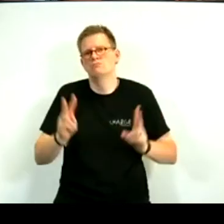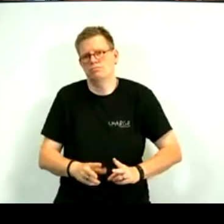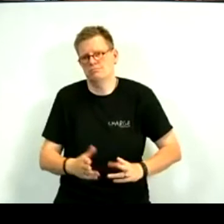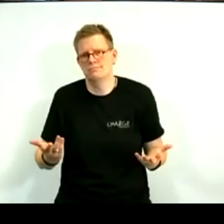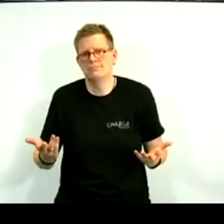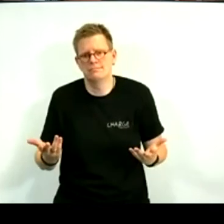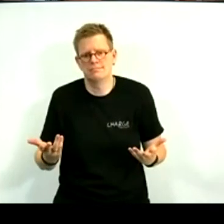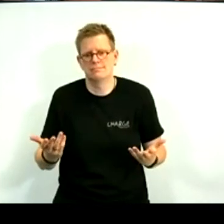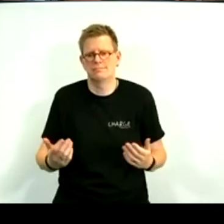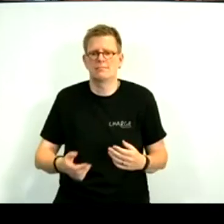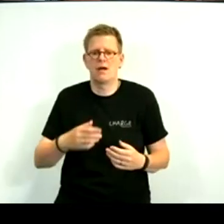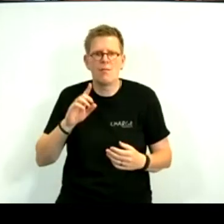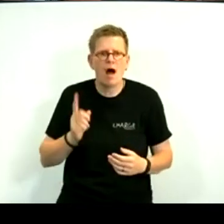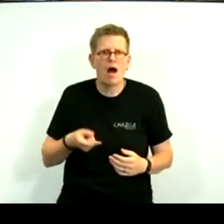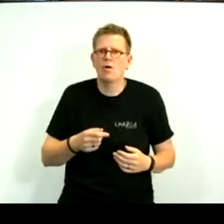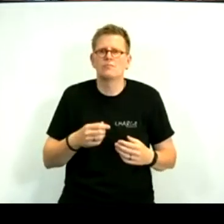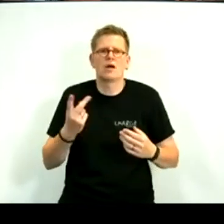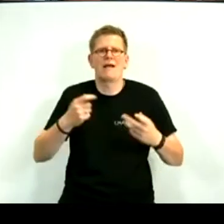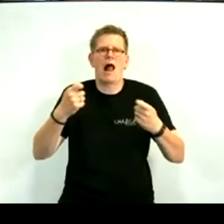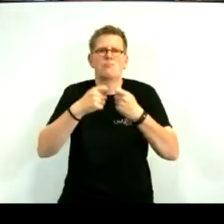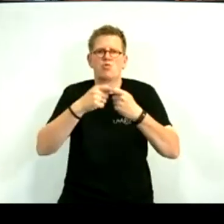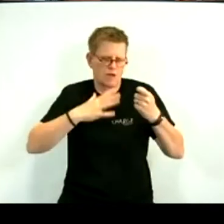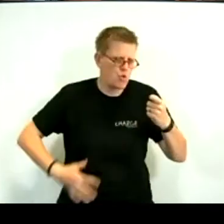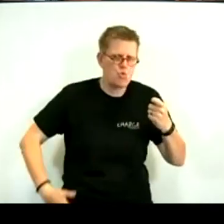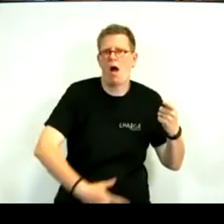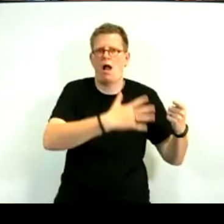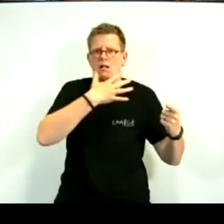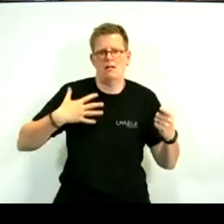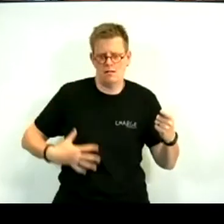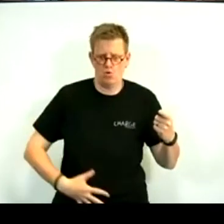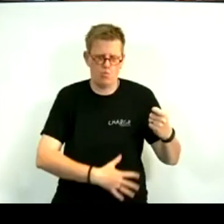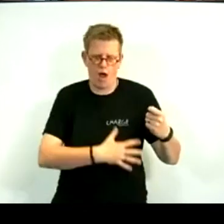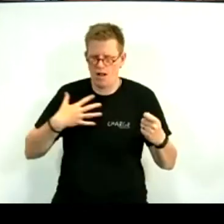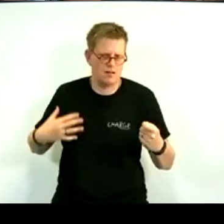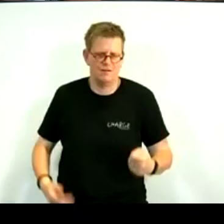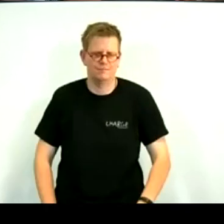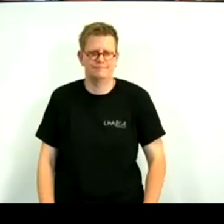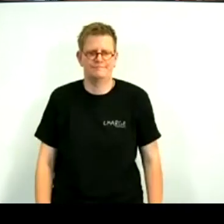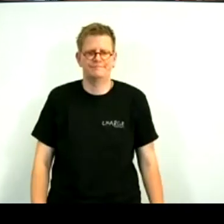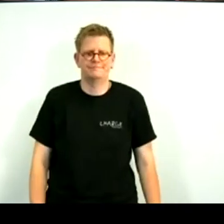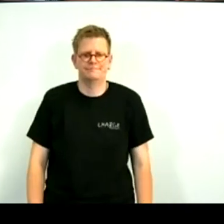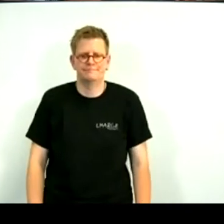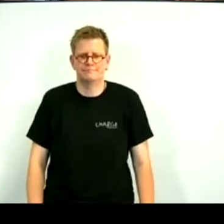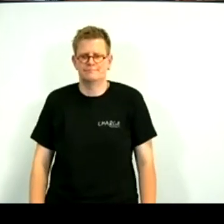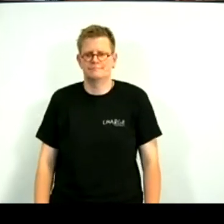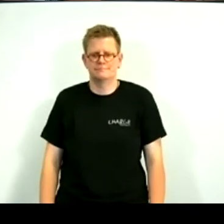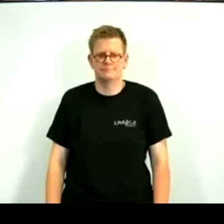body as well. So the next slide, you will have to press several times, I think, Claudia.